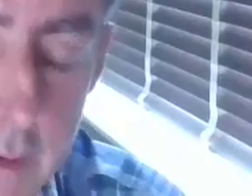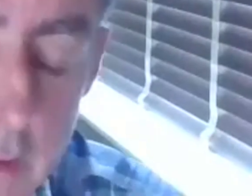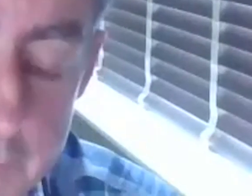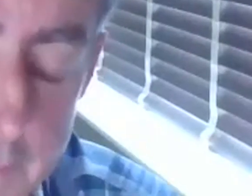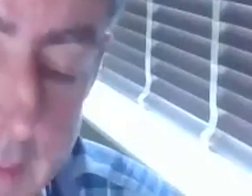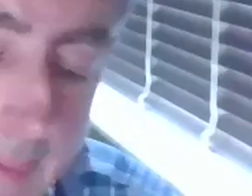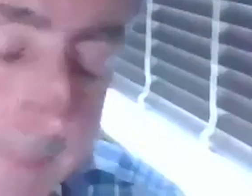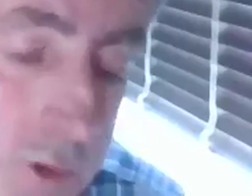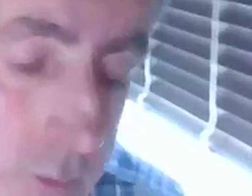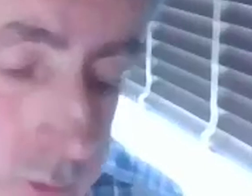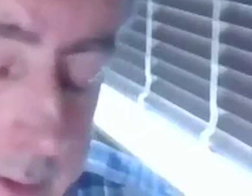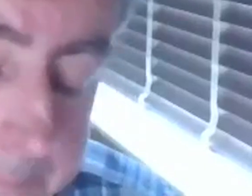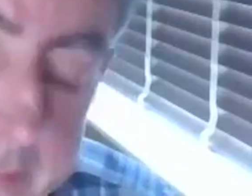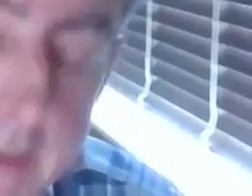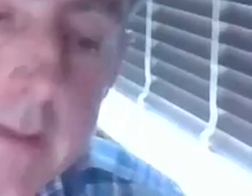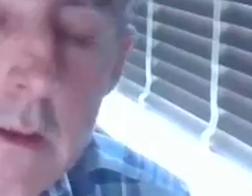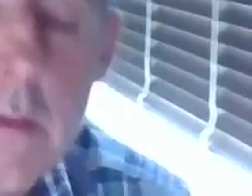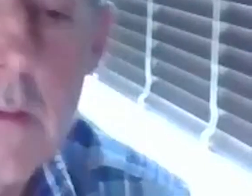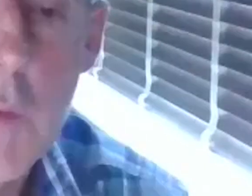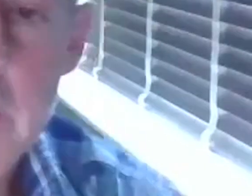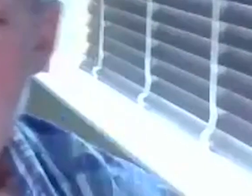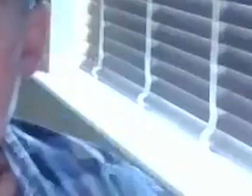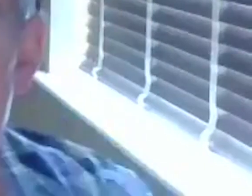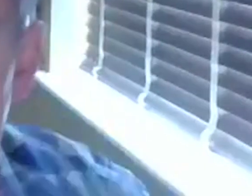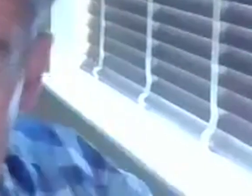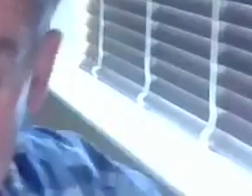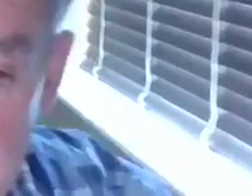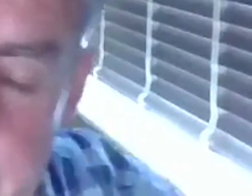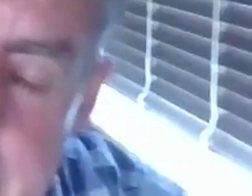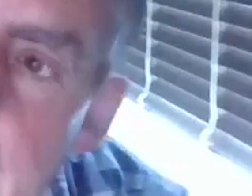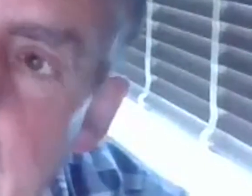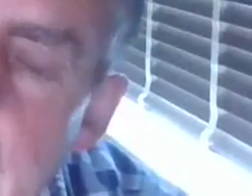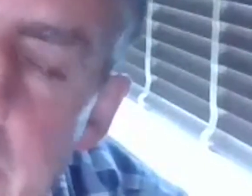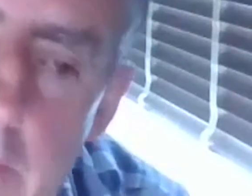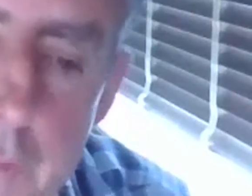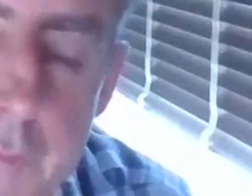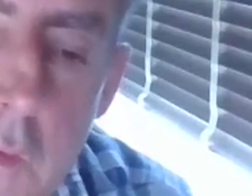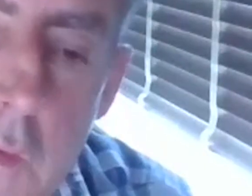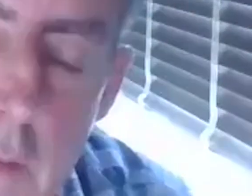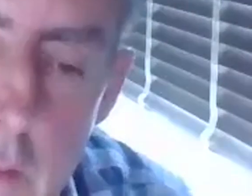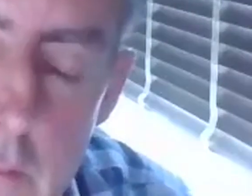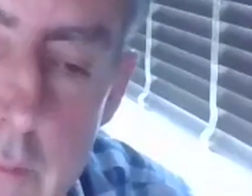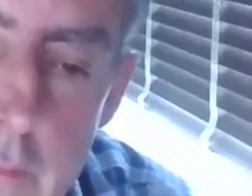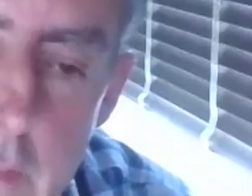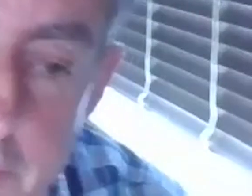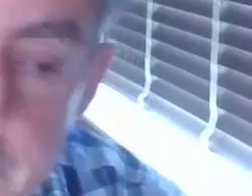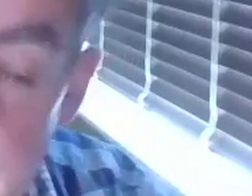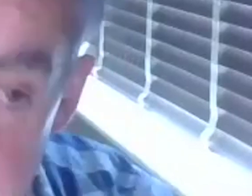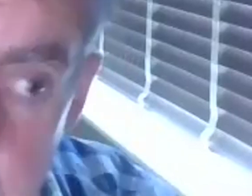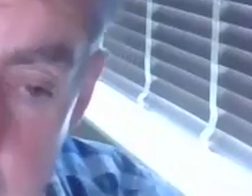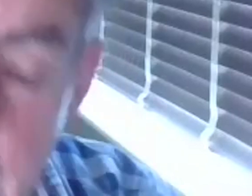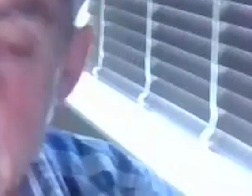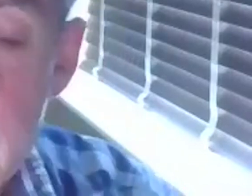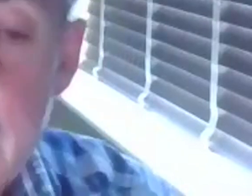30% of children in what we call nursery classes, so that's 4-year-olds, 3